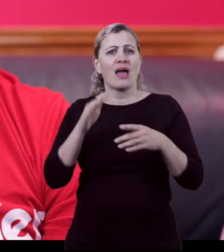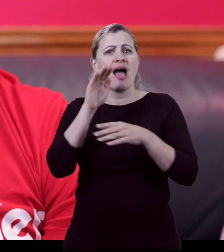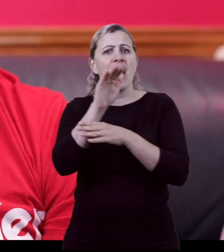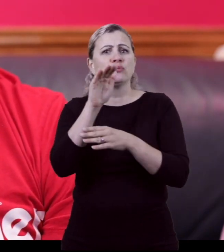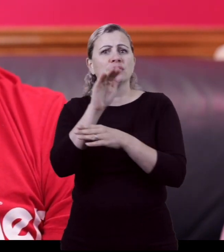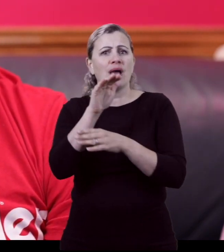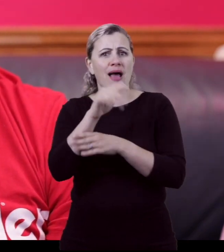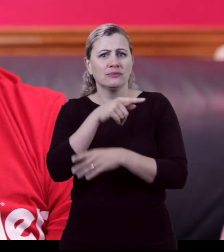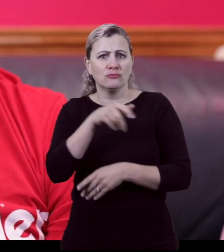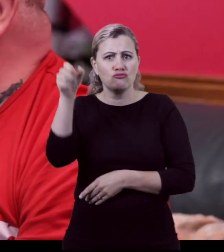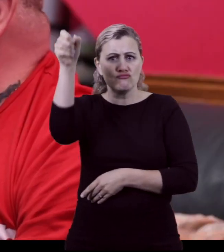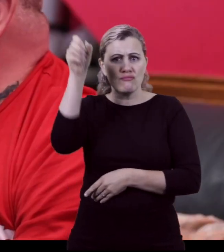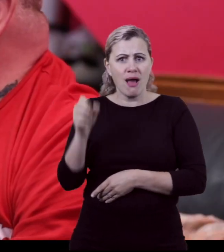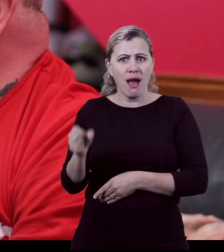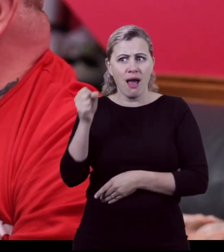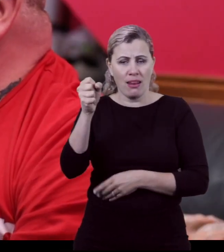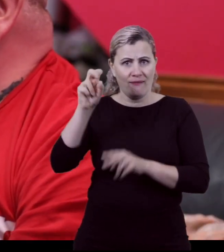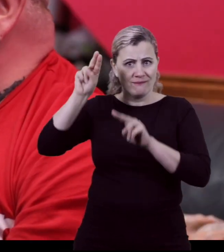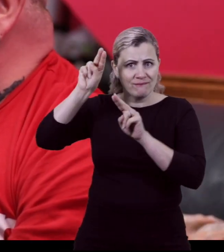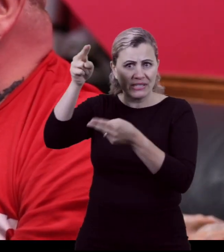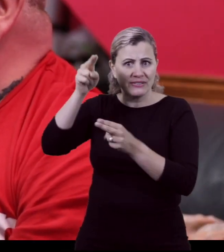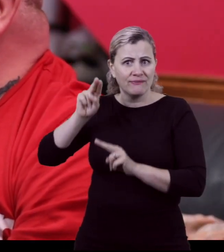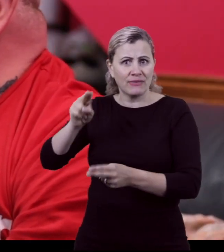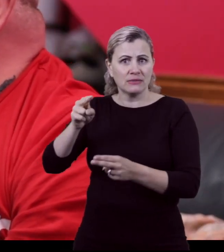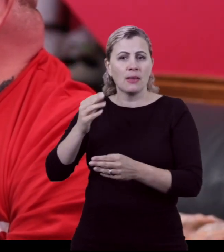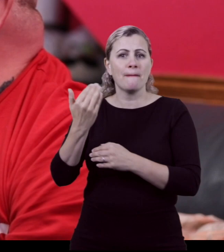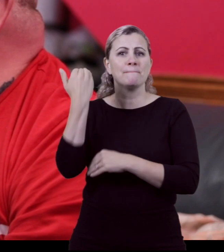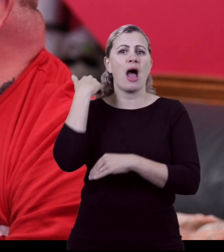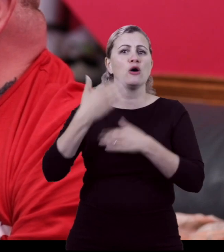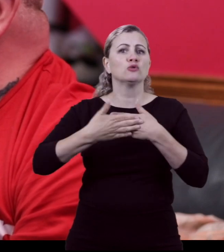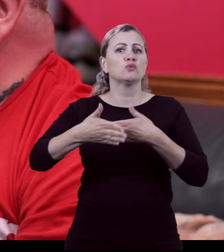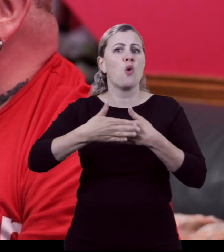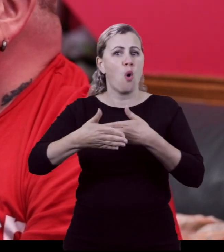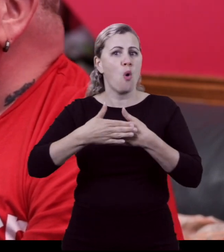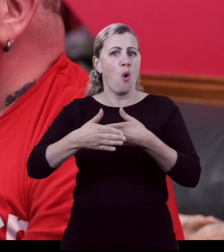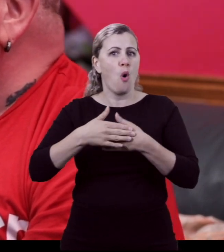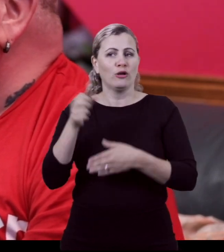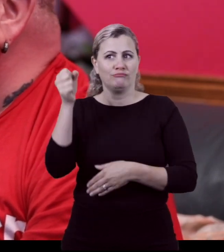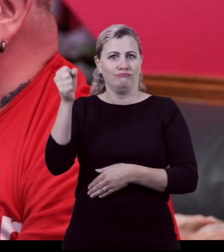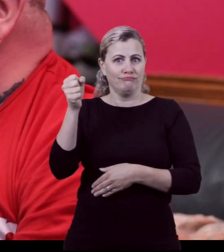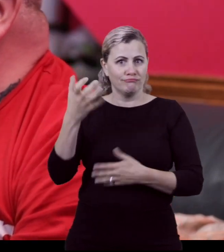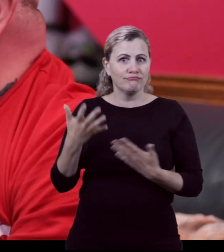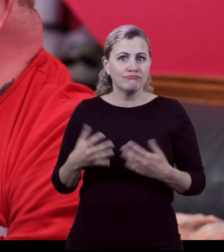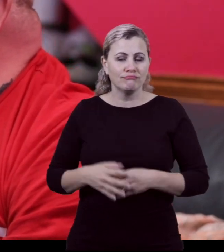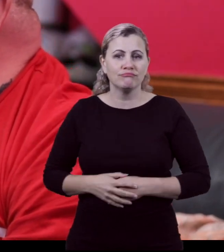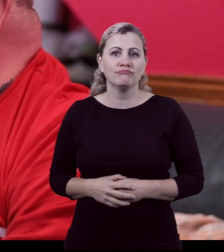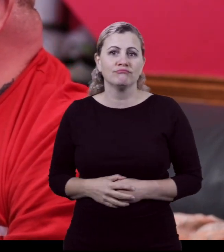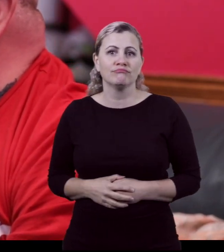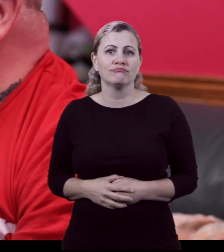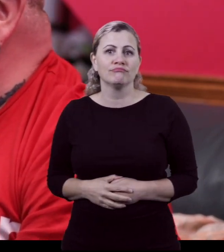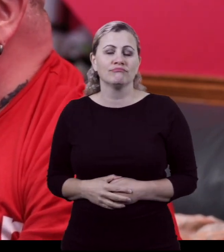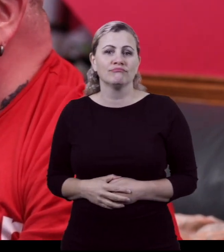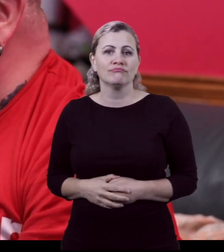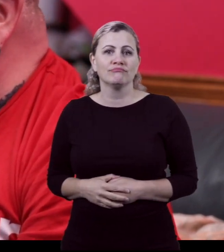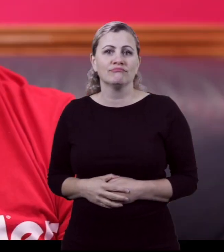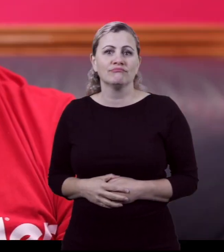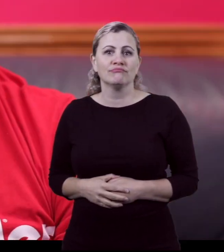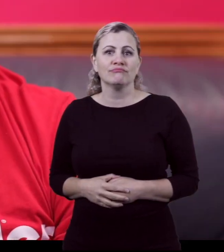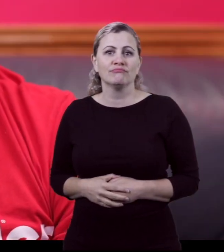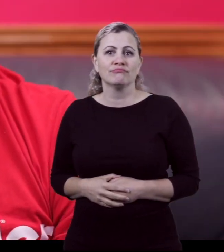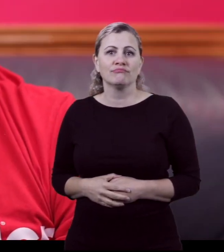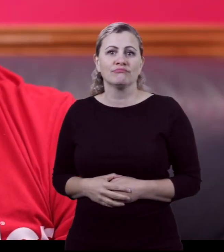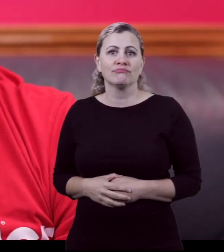a coal fire, which 87 is not a very good idea.